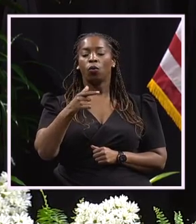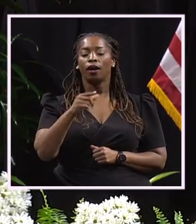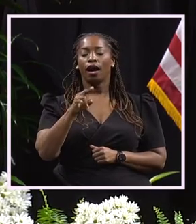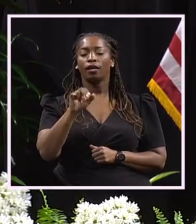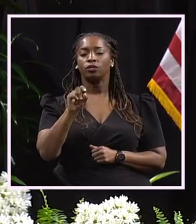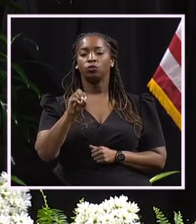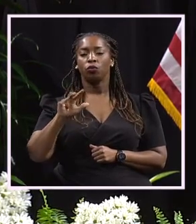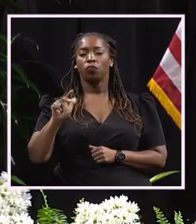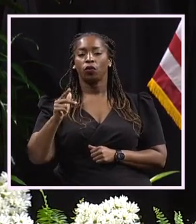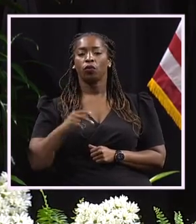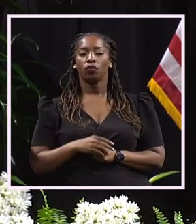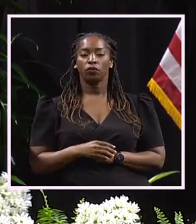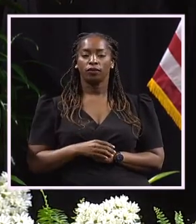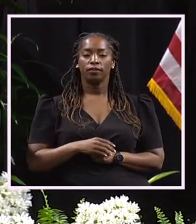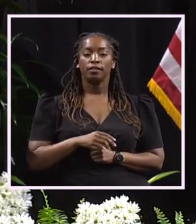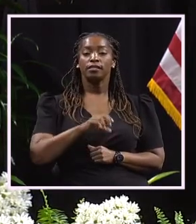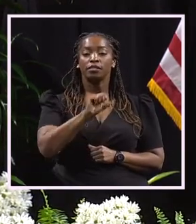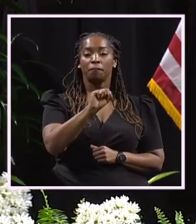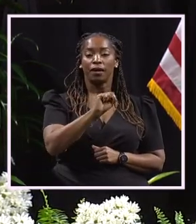Sebastian Gomez.